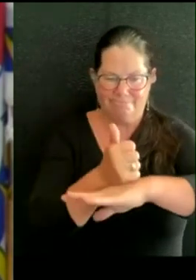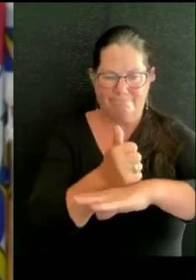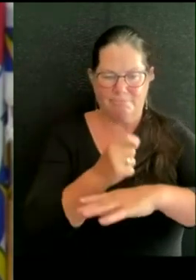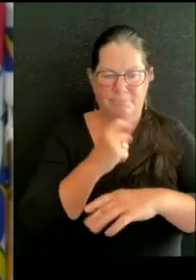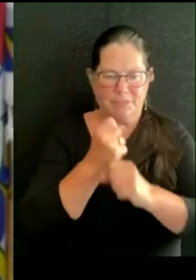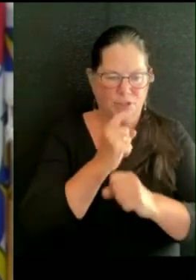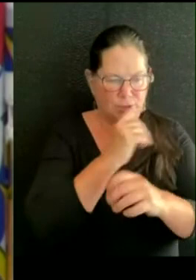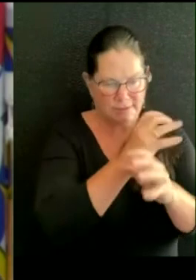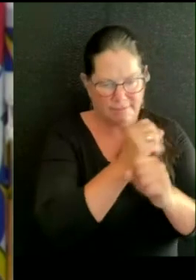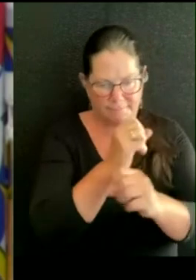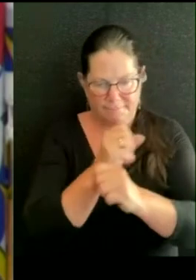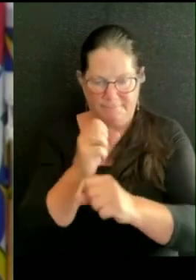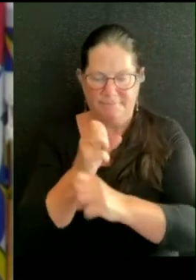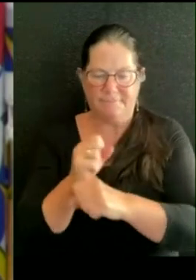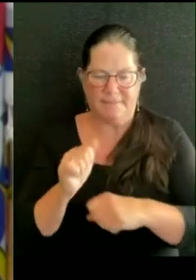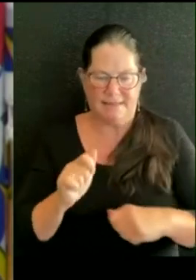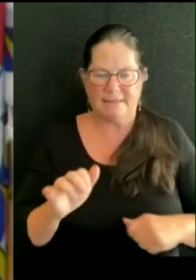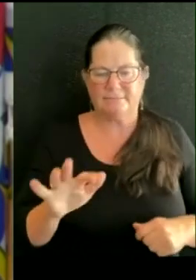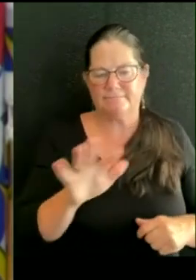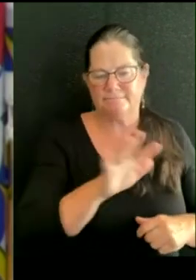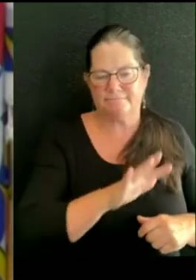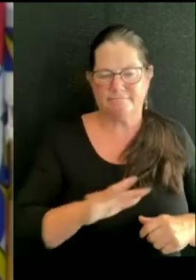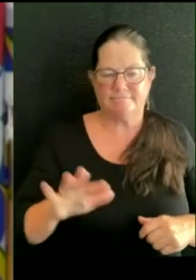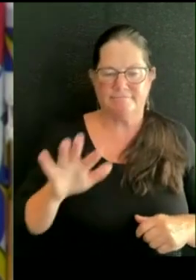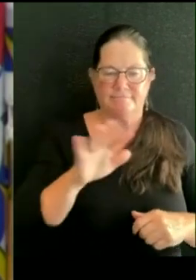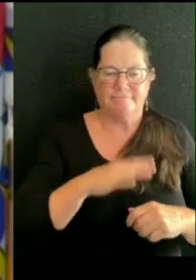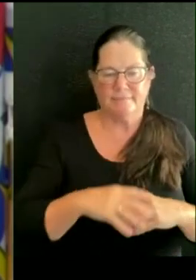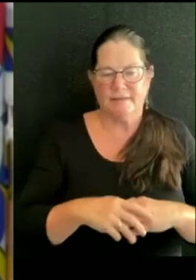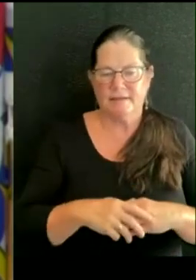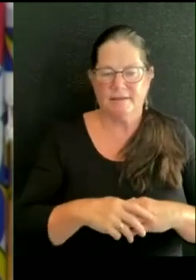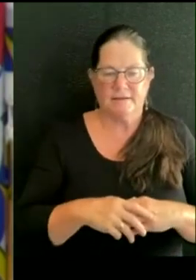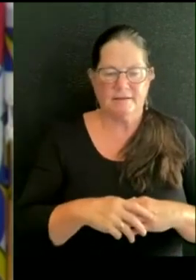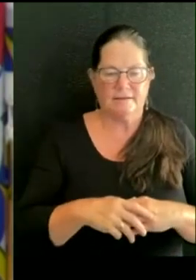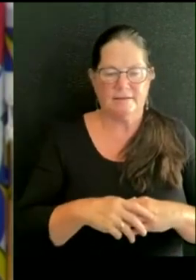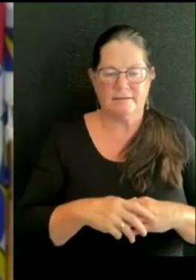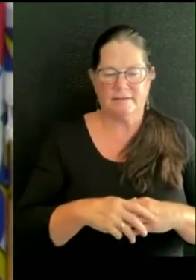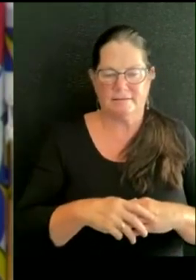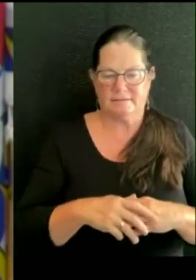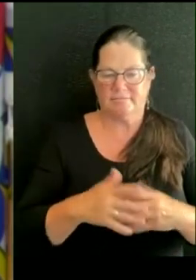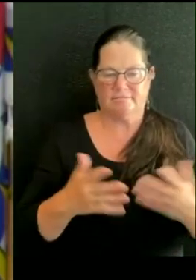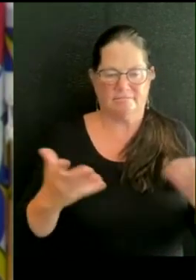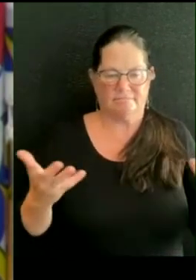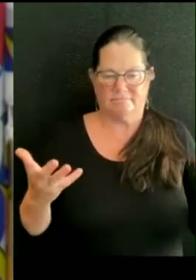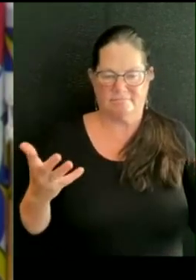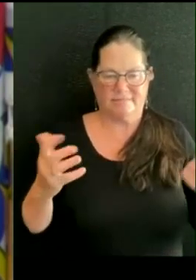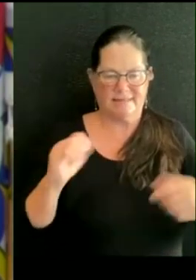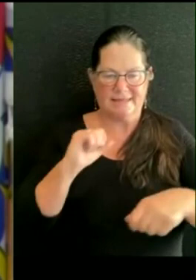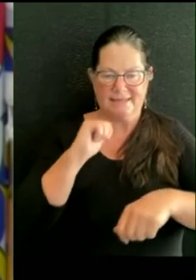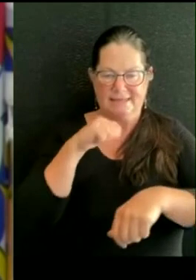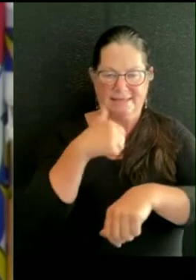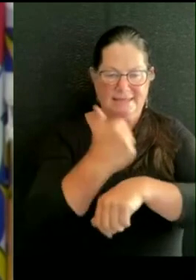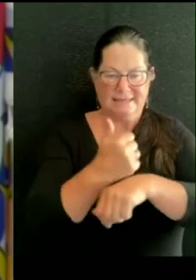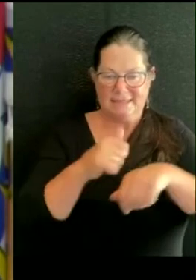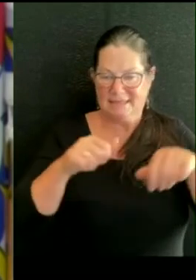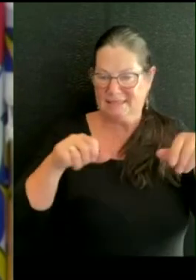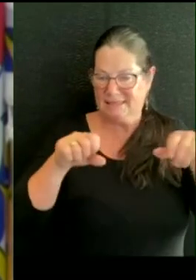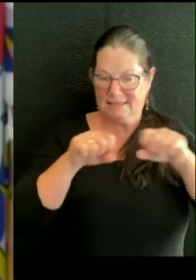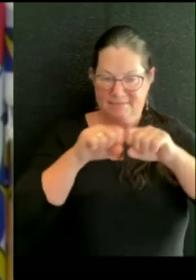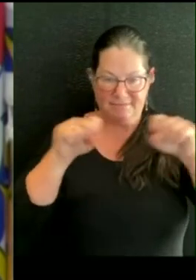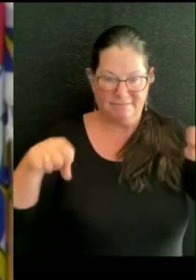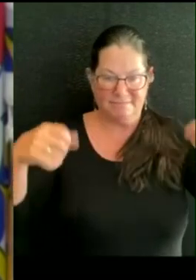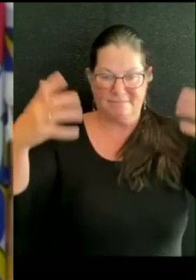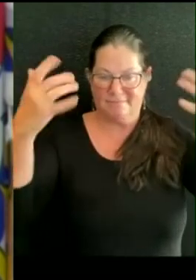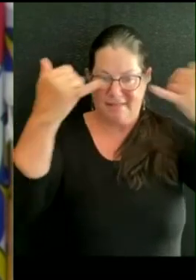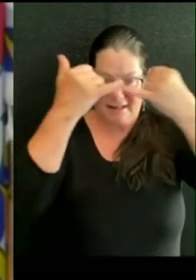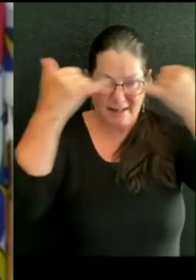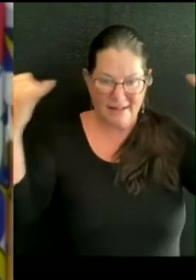In that neighborhood, entire systems are having to be removed and rebuilt. The power lines, the power poles have burned,